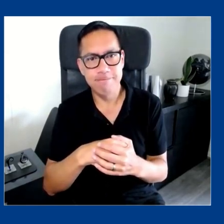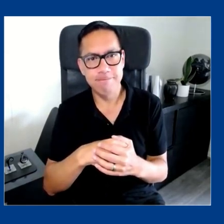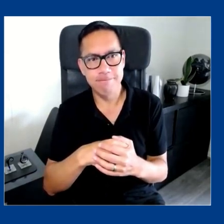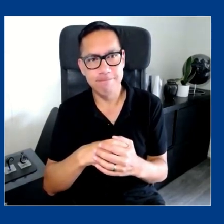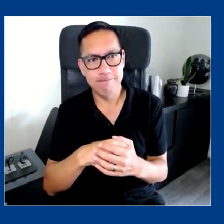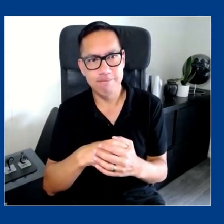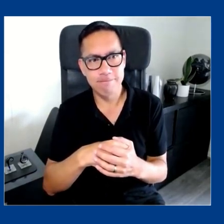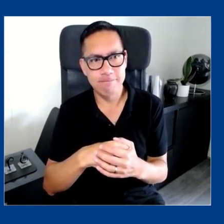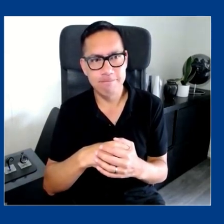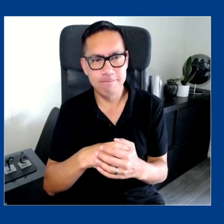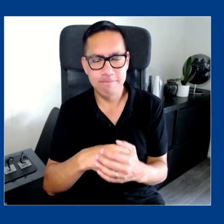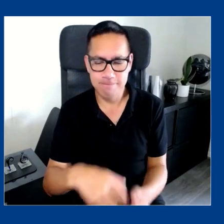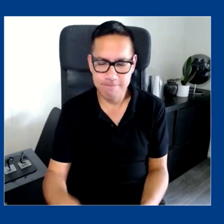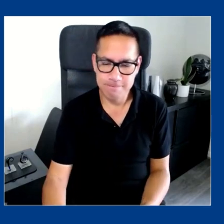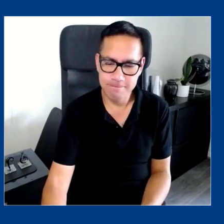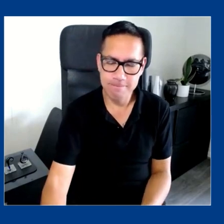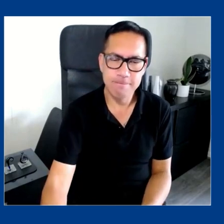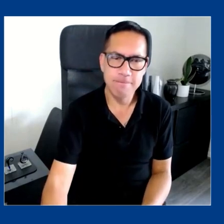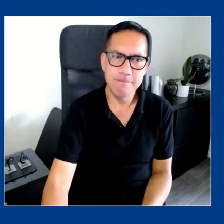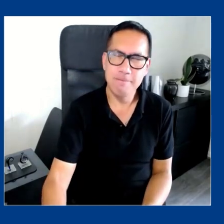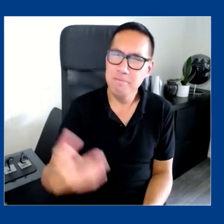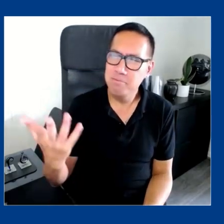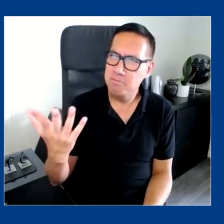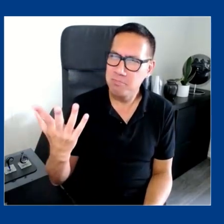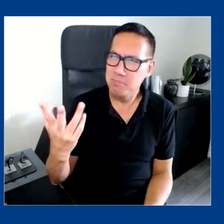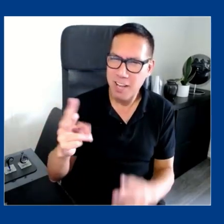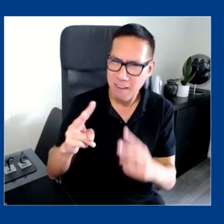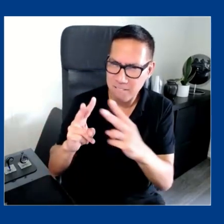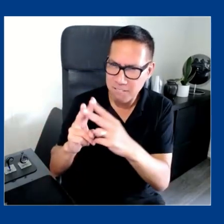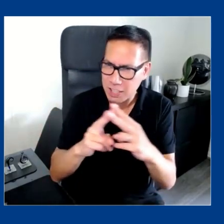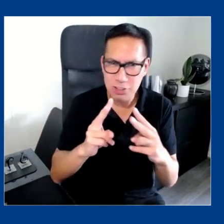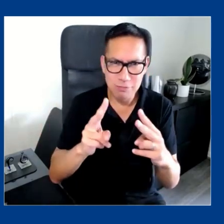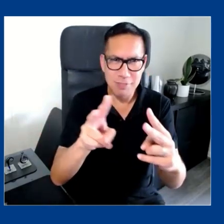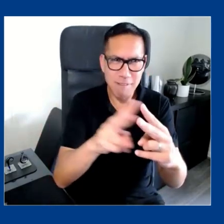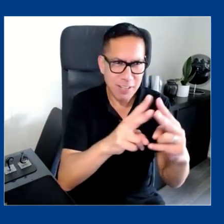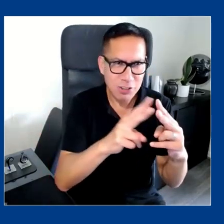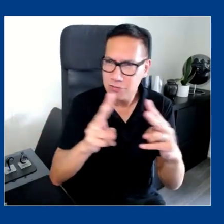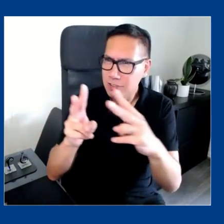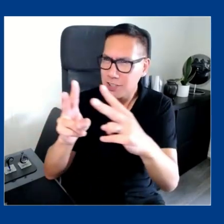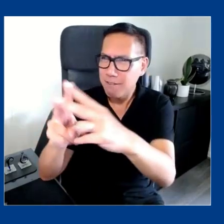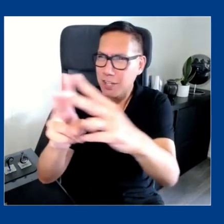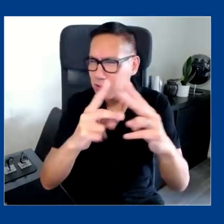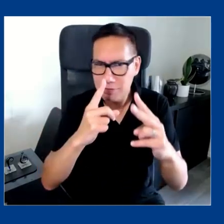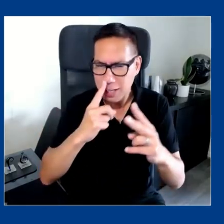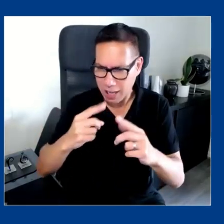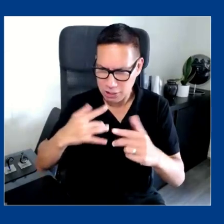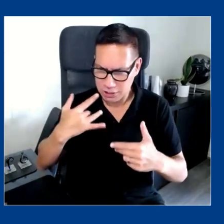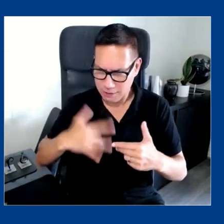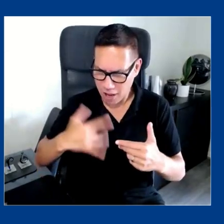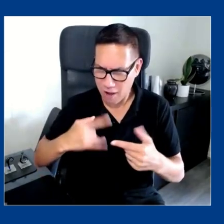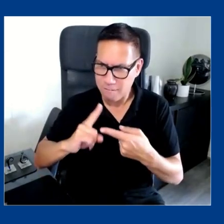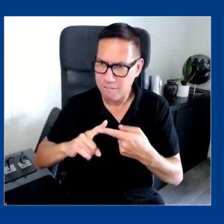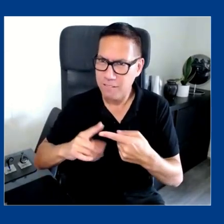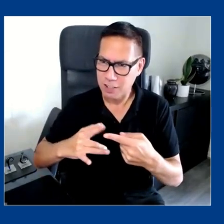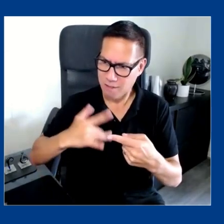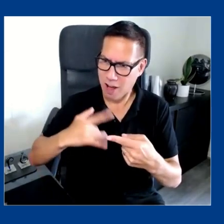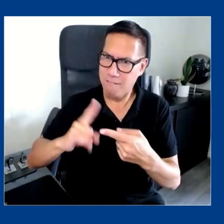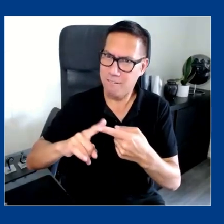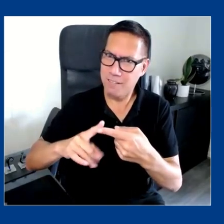1912. And it's a wonder that these villages have been able to survive and these traditions have been able to survive because